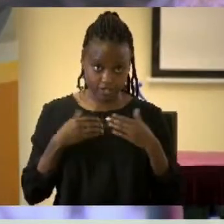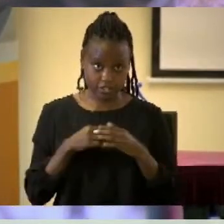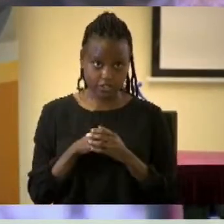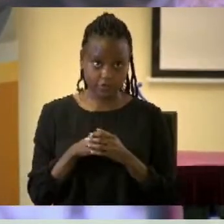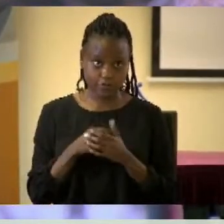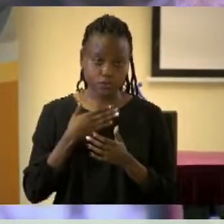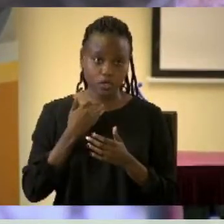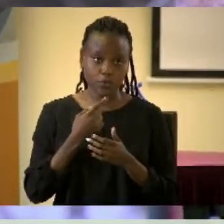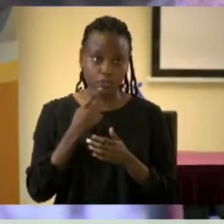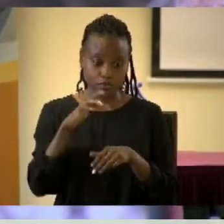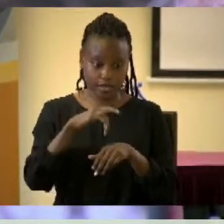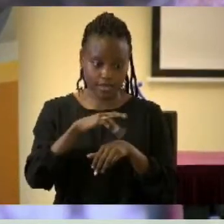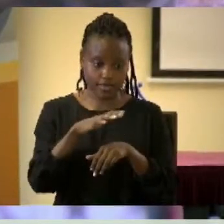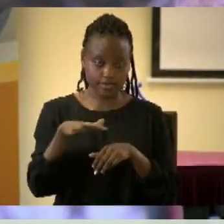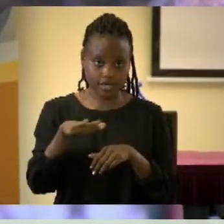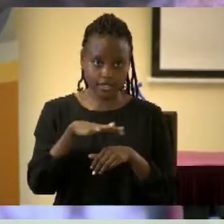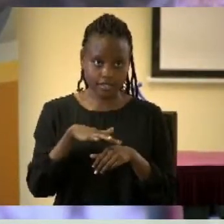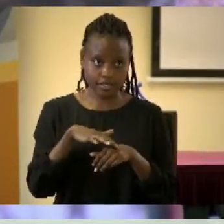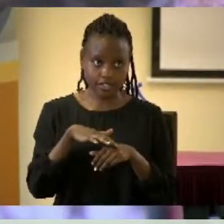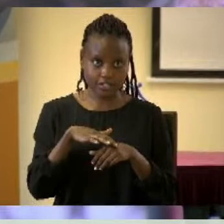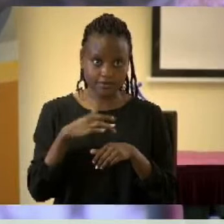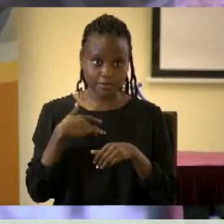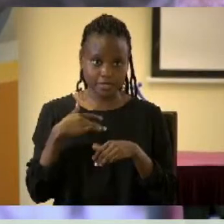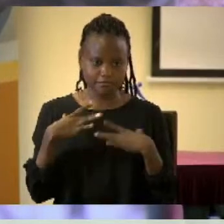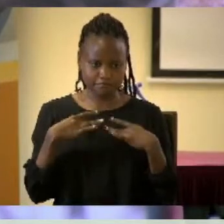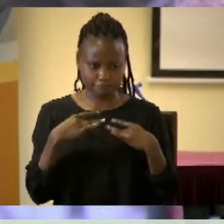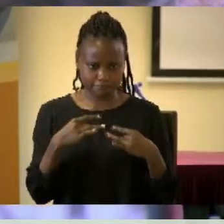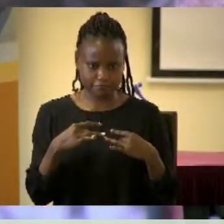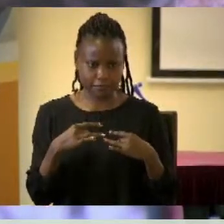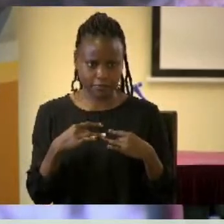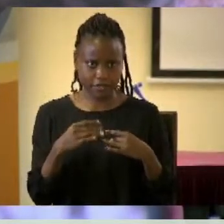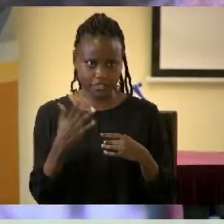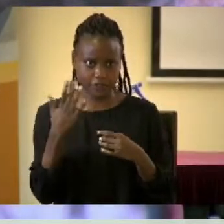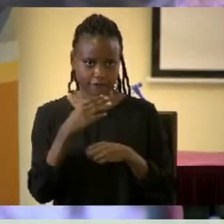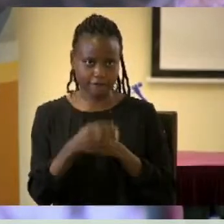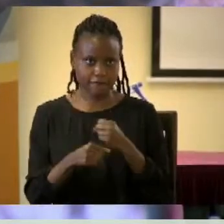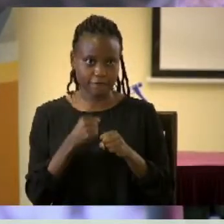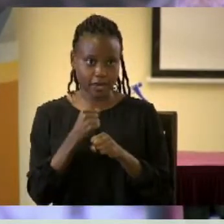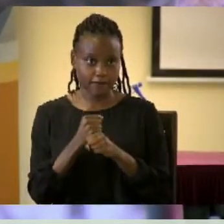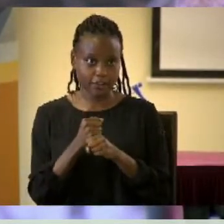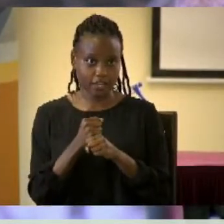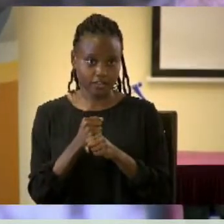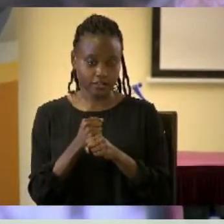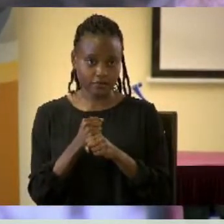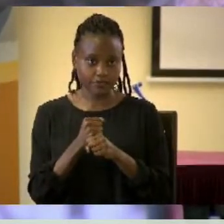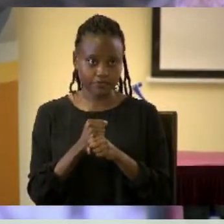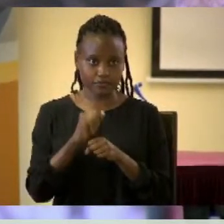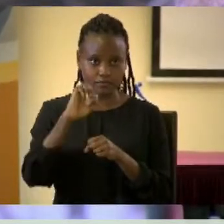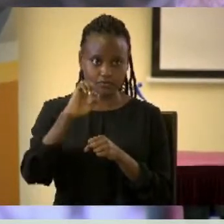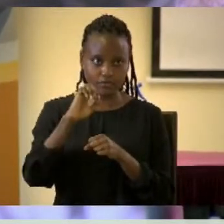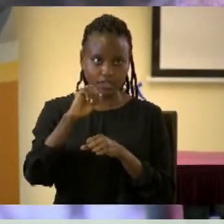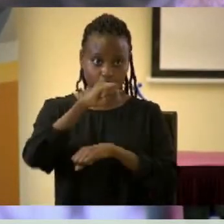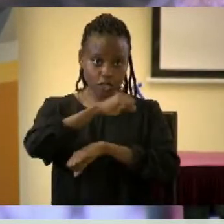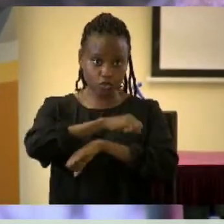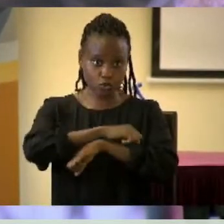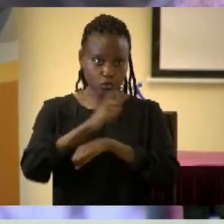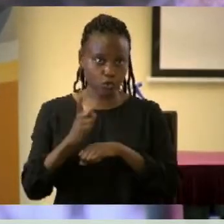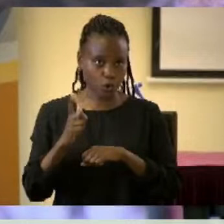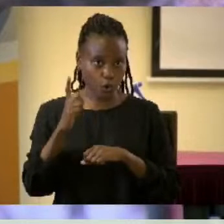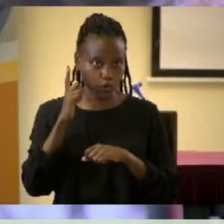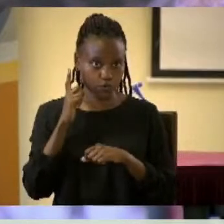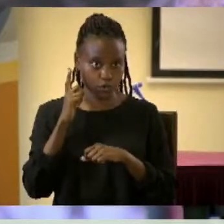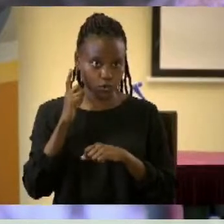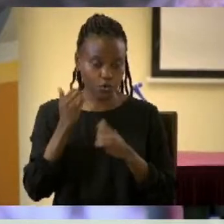early stage that I'm quite impressed that at just 5 years old, the Egerton Faculty of Law is